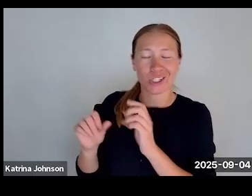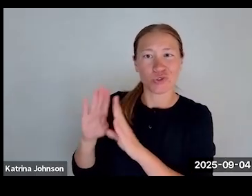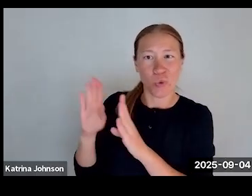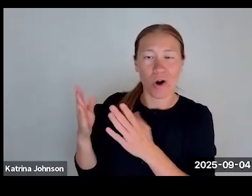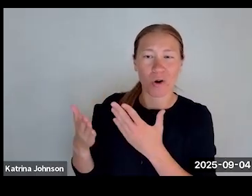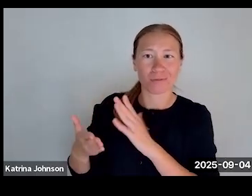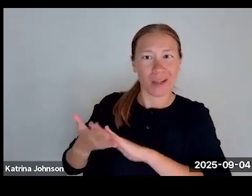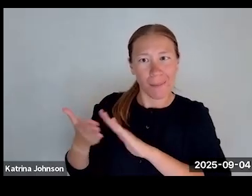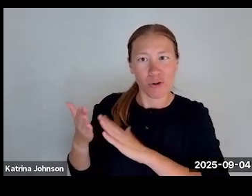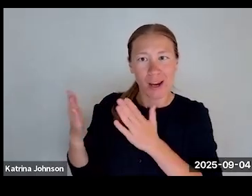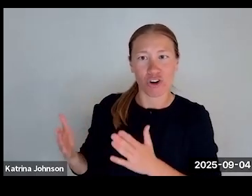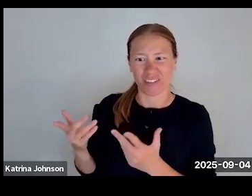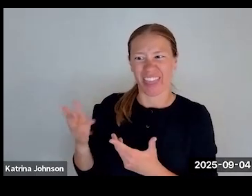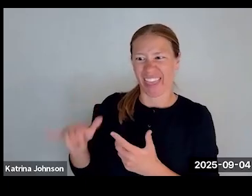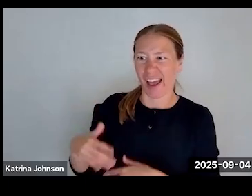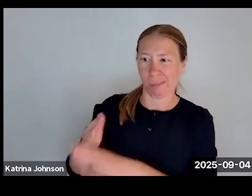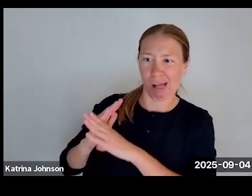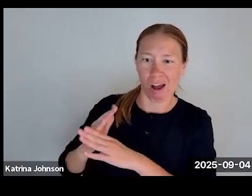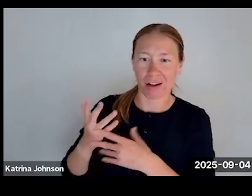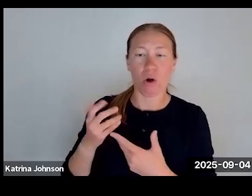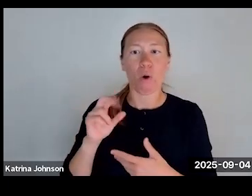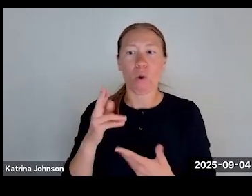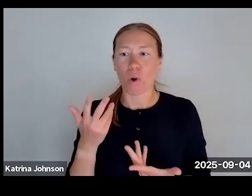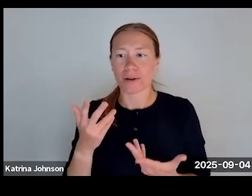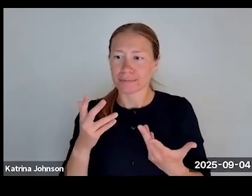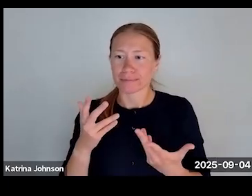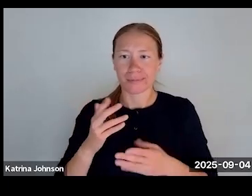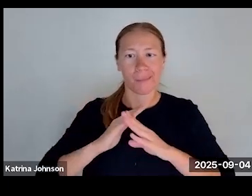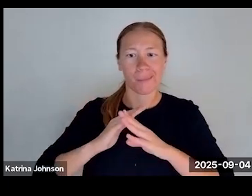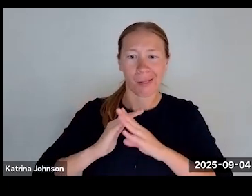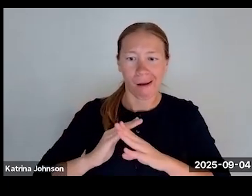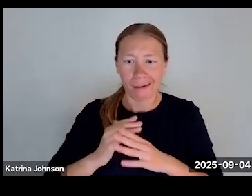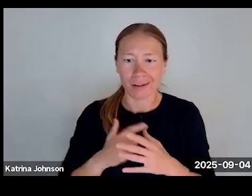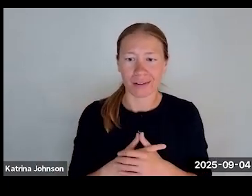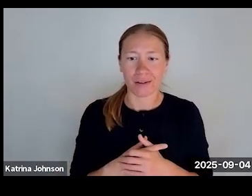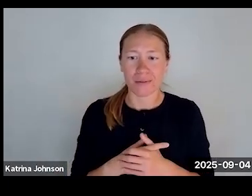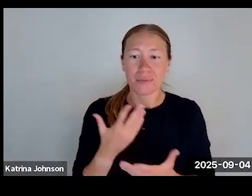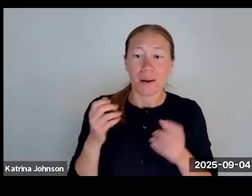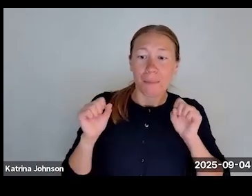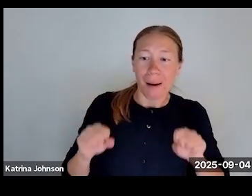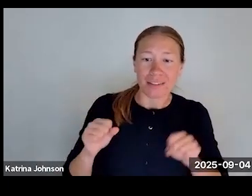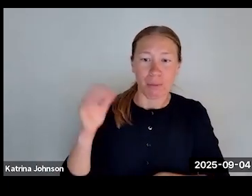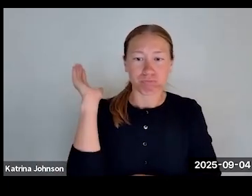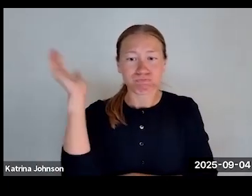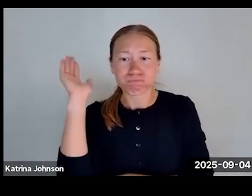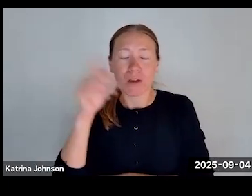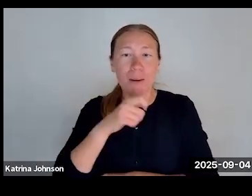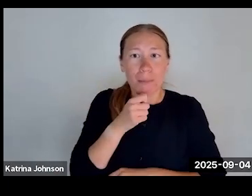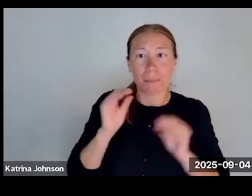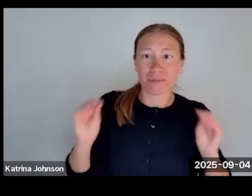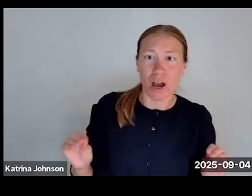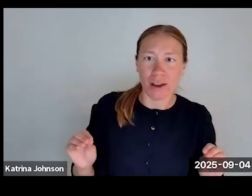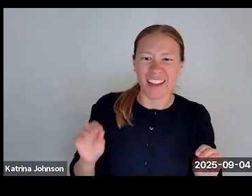when it's available in a lecture hall can hinder participation. These examples serve as a reminder that